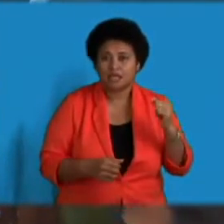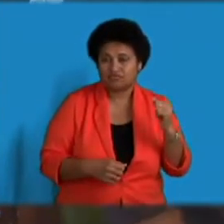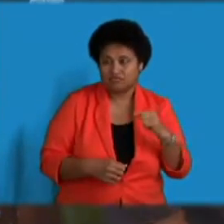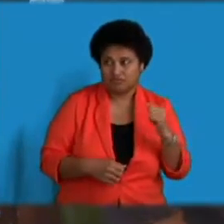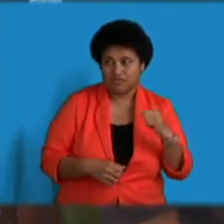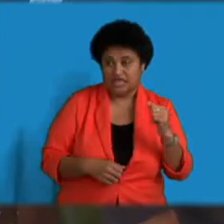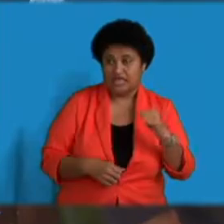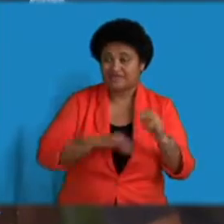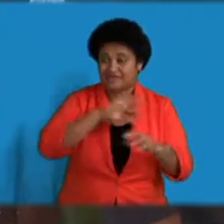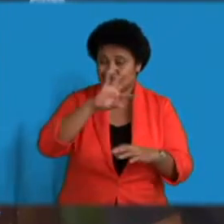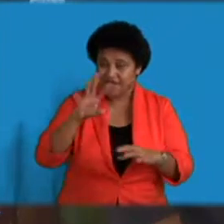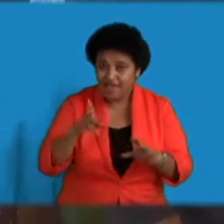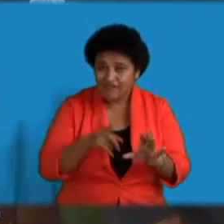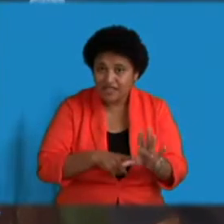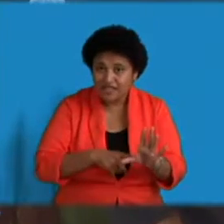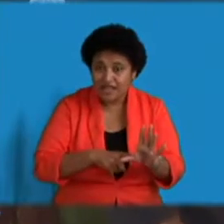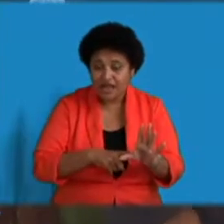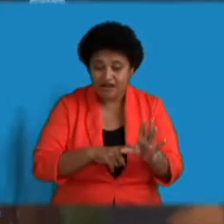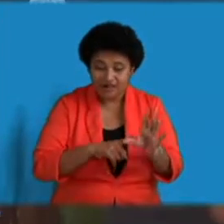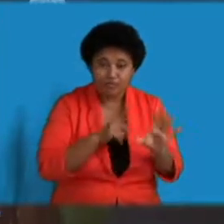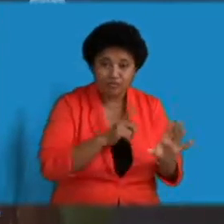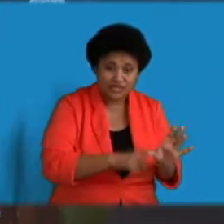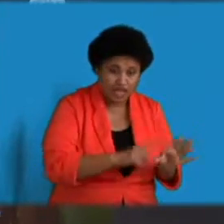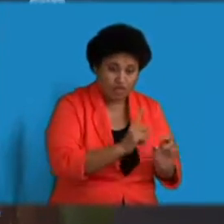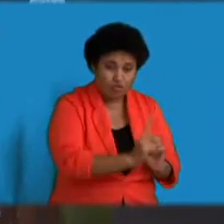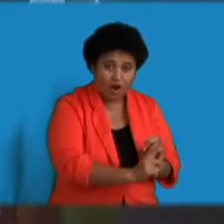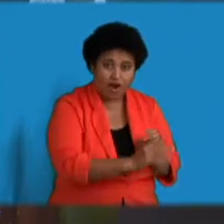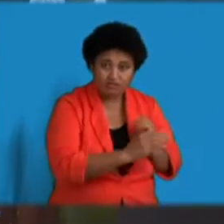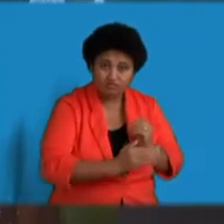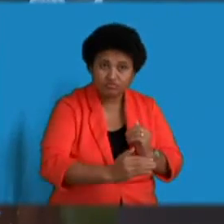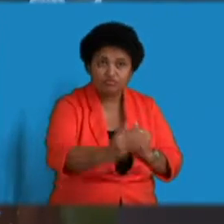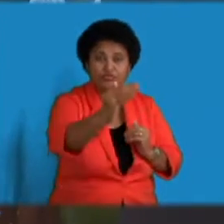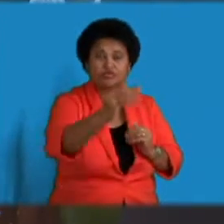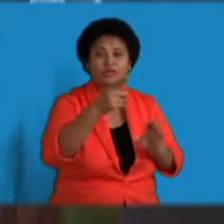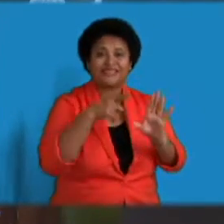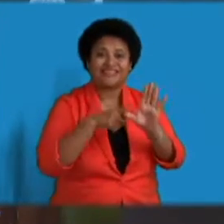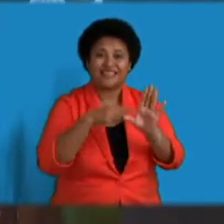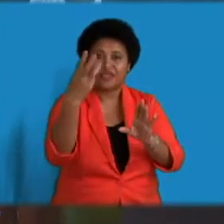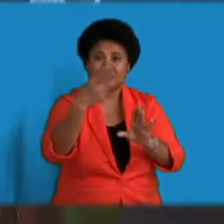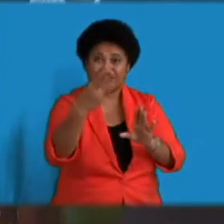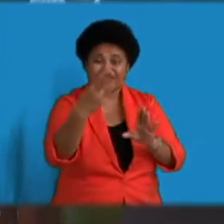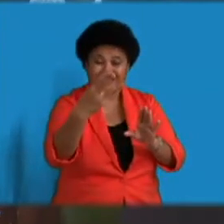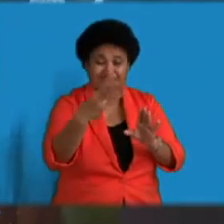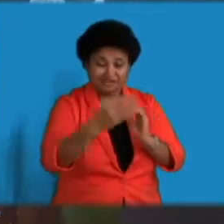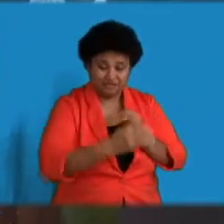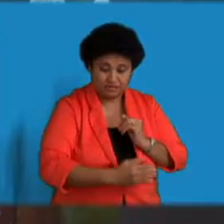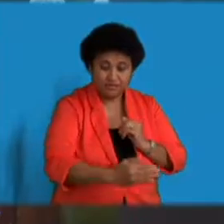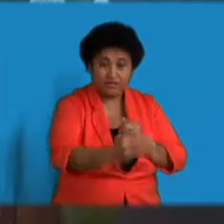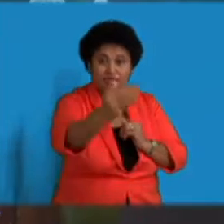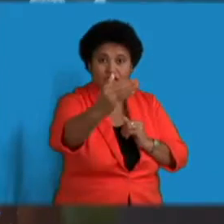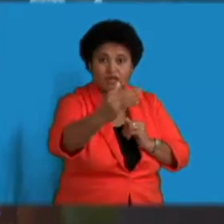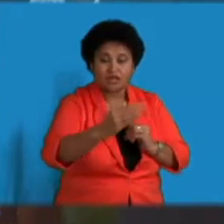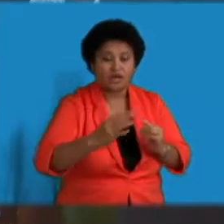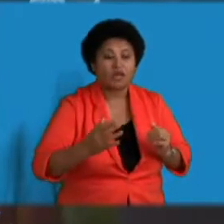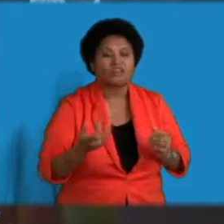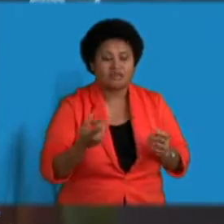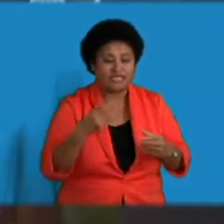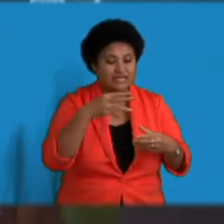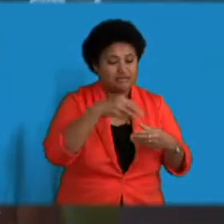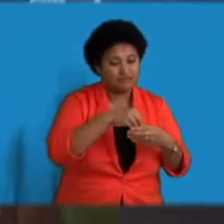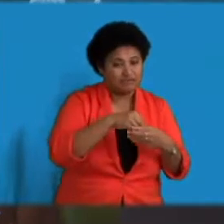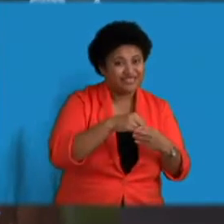from every year, year 1 right up to year 13, we're encouraging as part of the